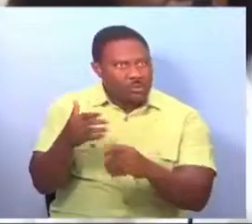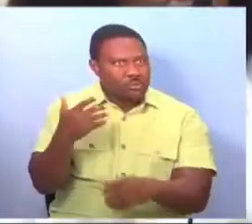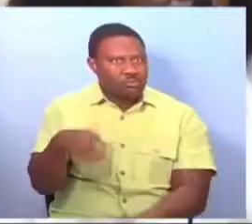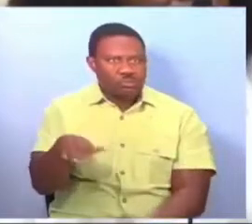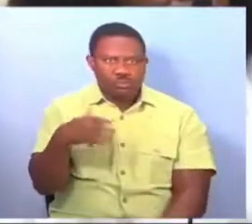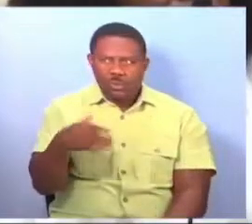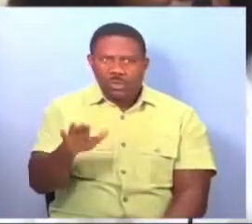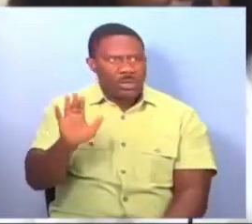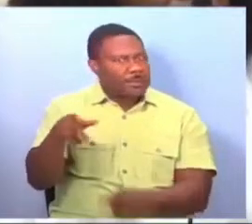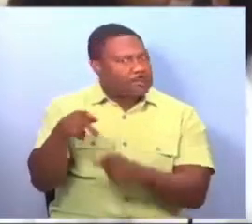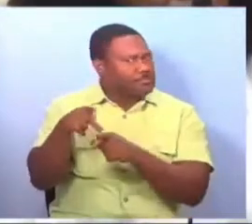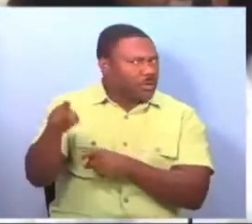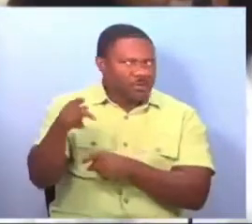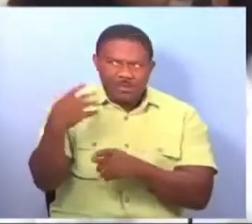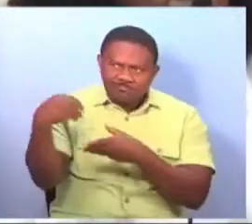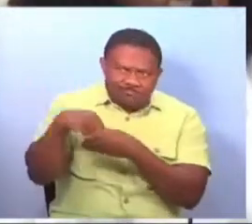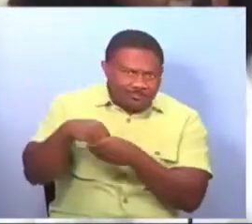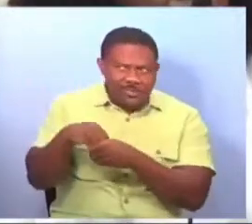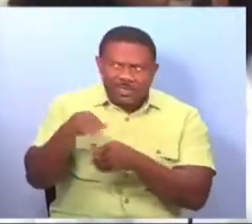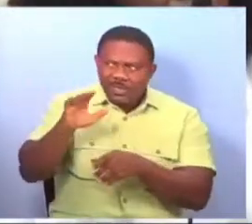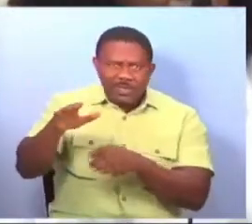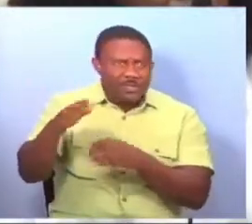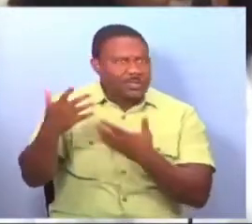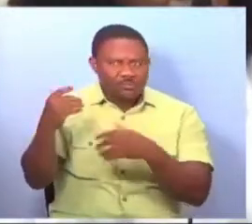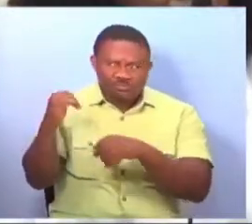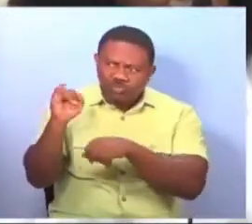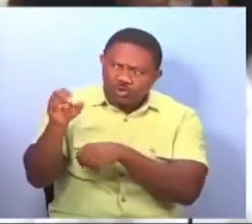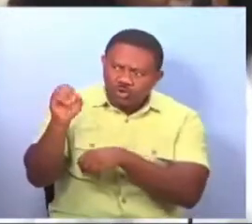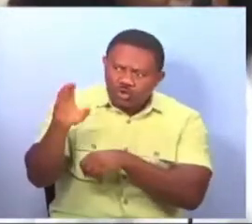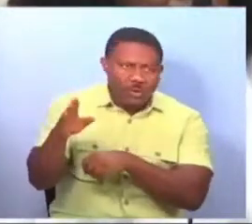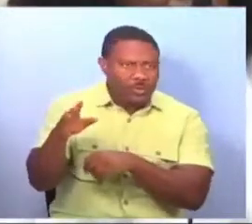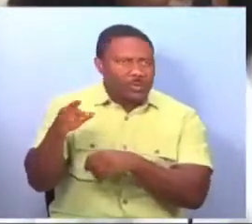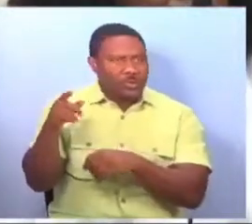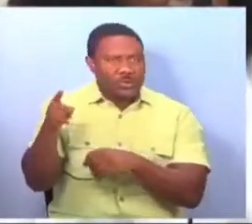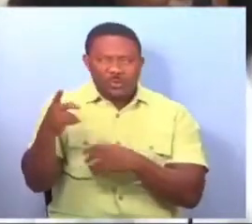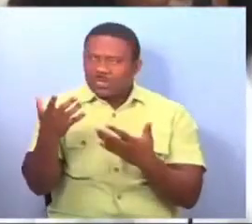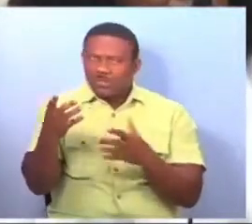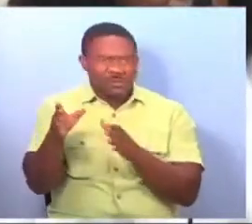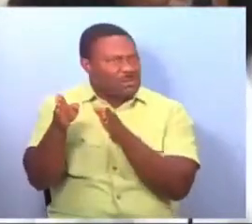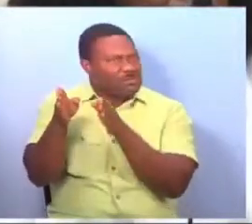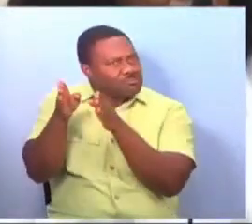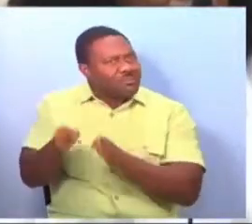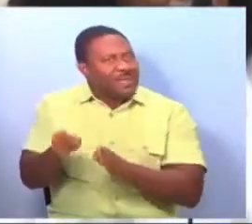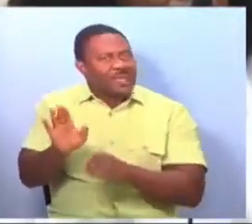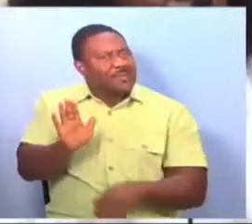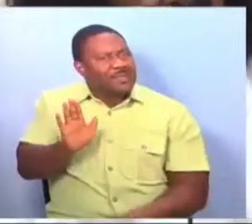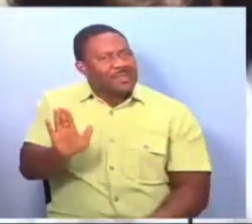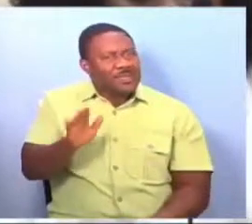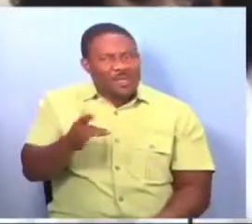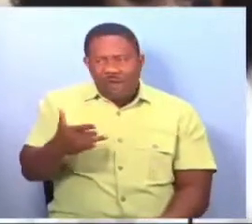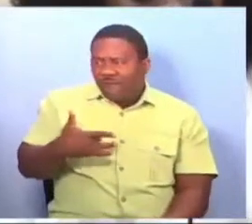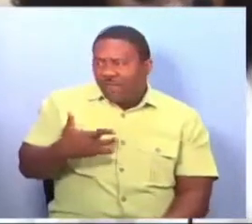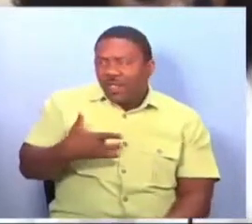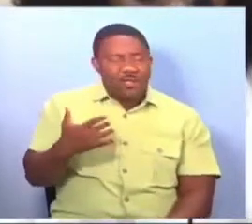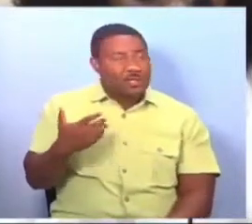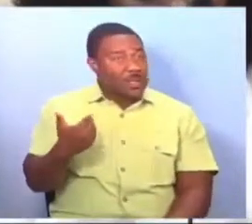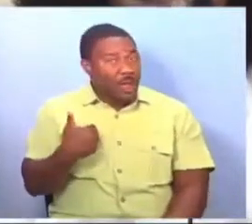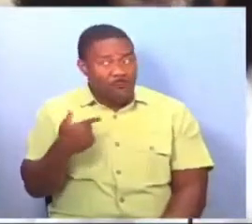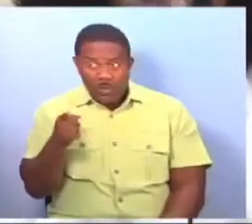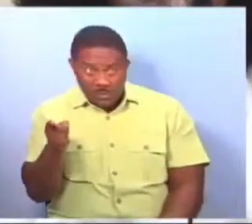his profession, his career, and also just being a human being with feelings for one